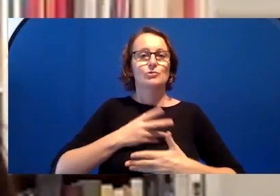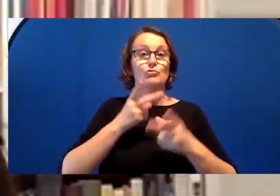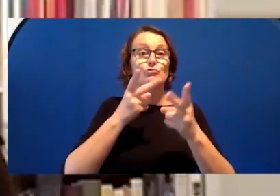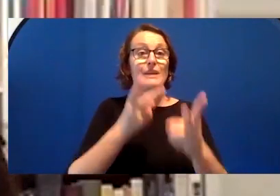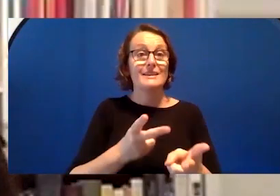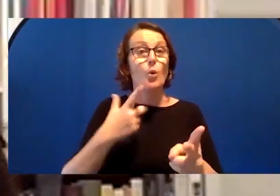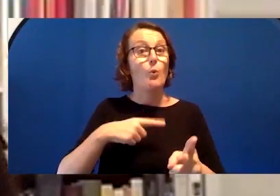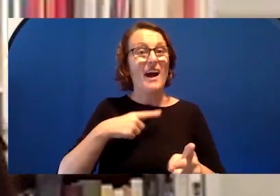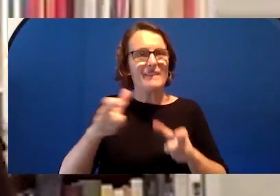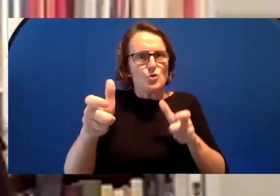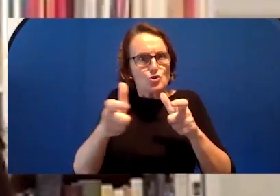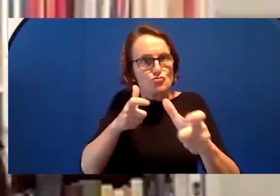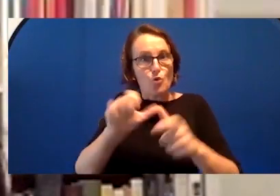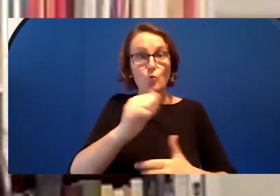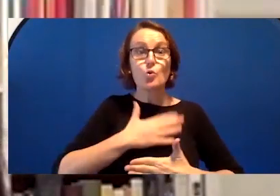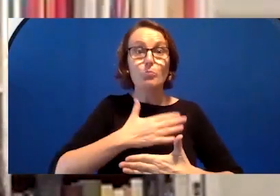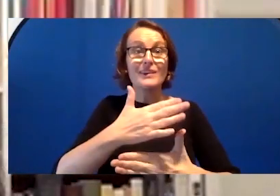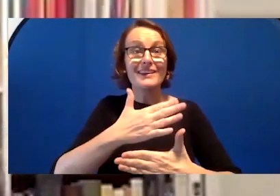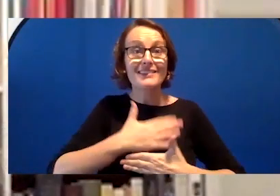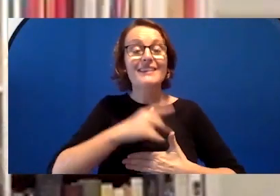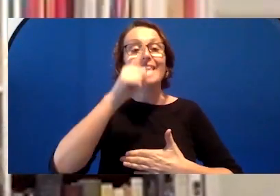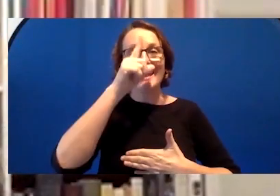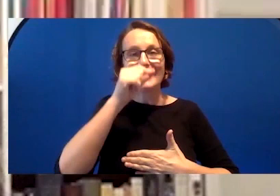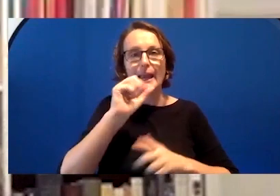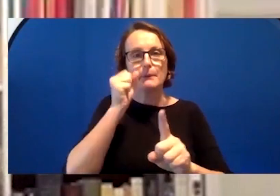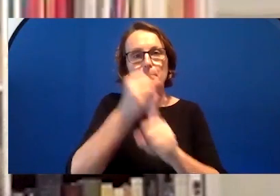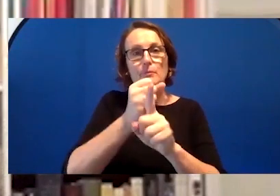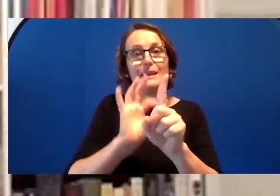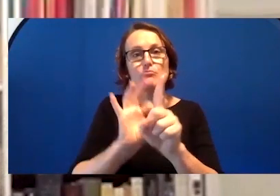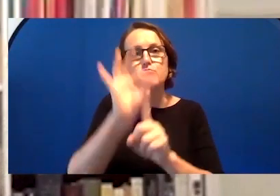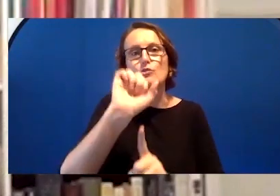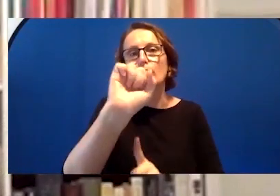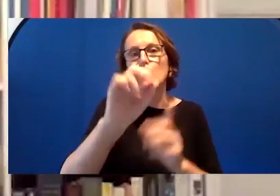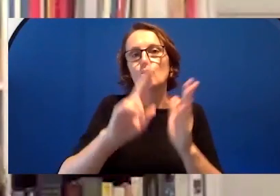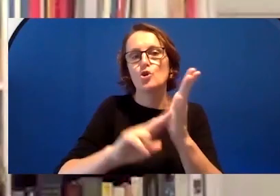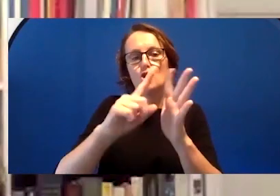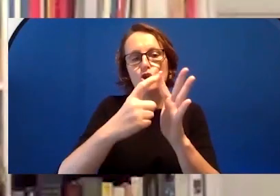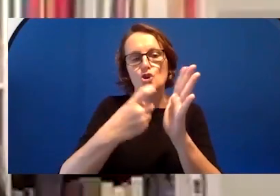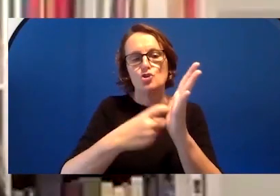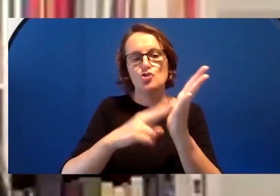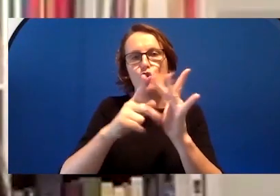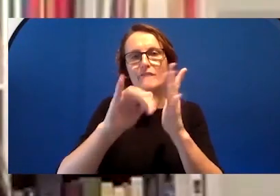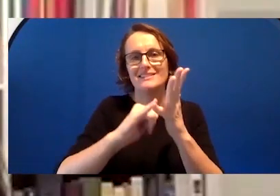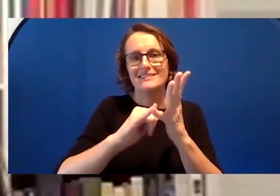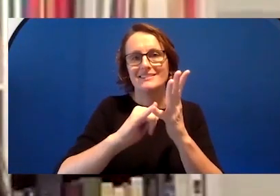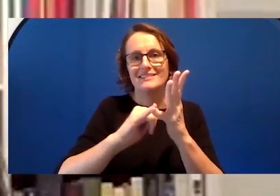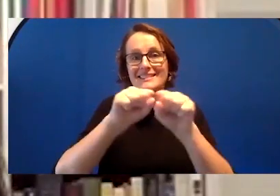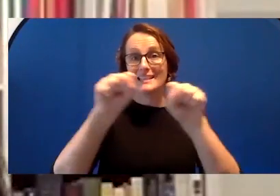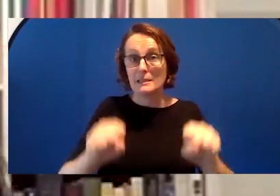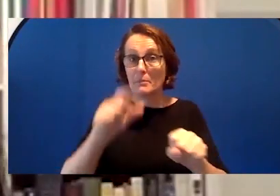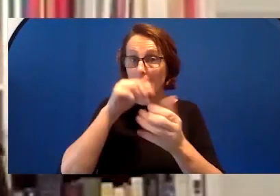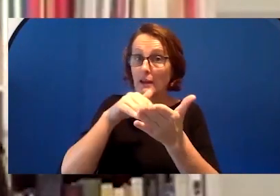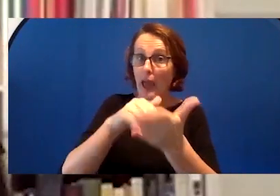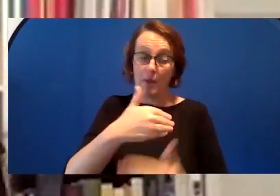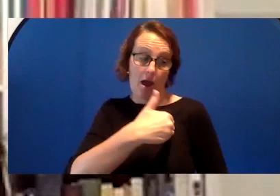controlled breathing can actively influence your autonomic nervous system, which regulates various bodily functions from heart rate and blood